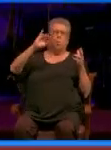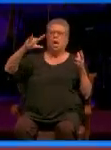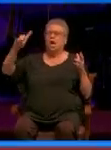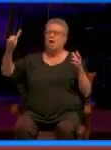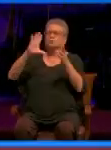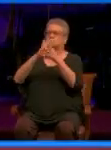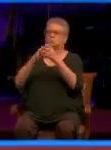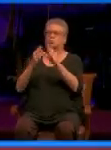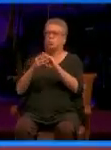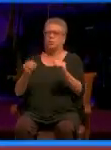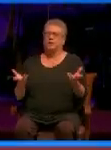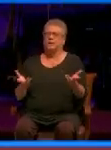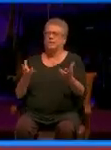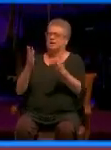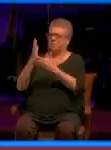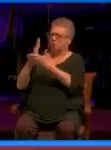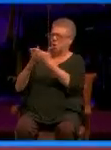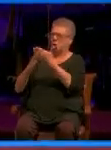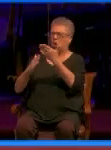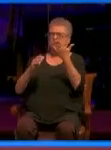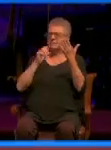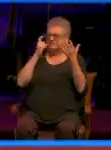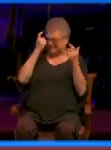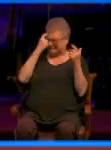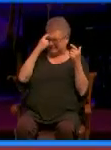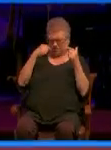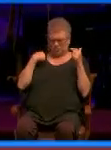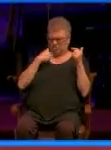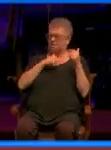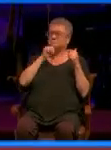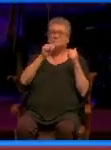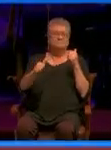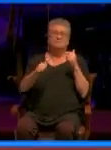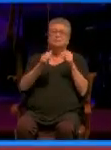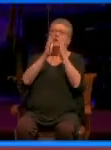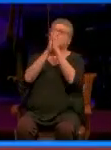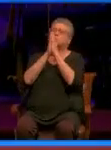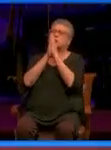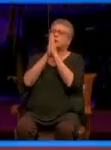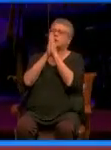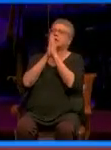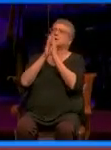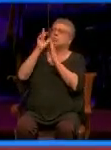parts of the story that just don't make sense to us. And so, Lord, we pray you'd help us to